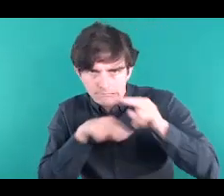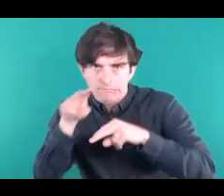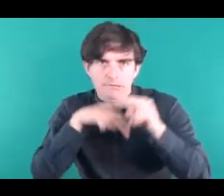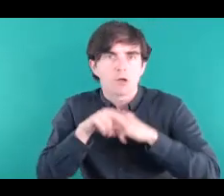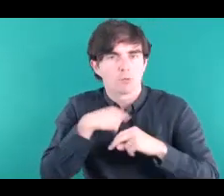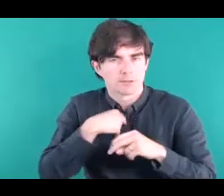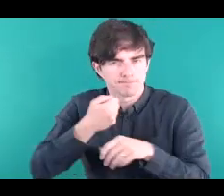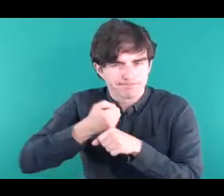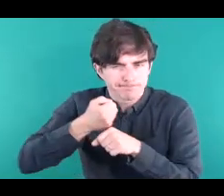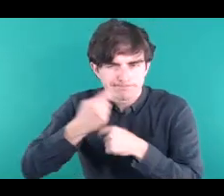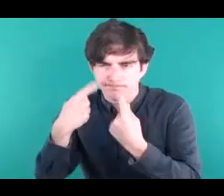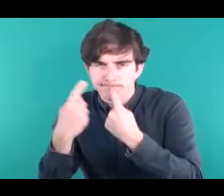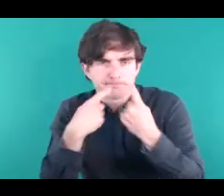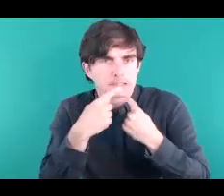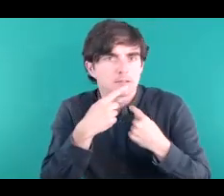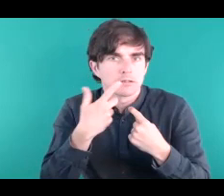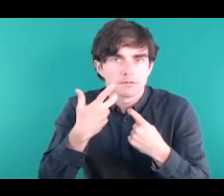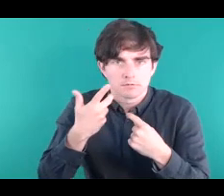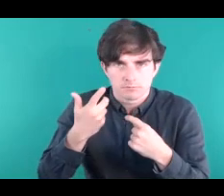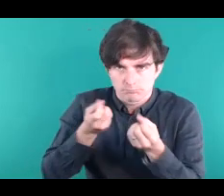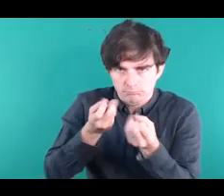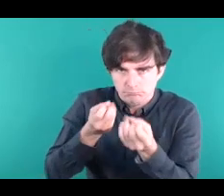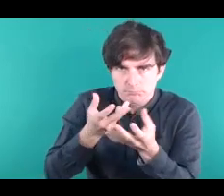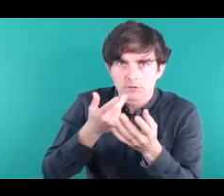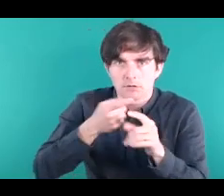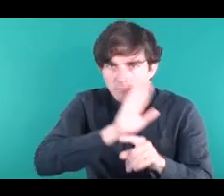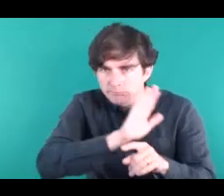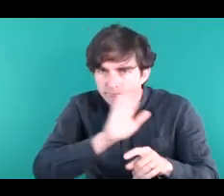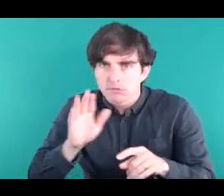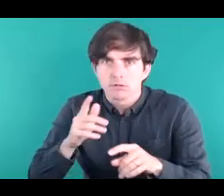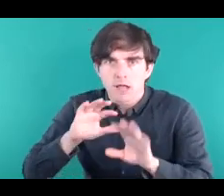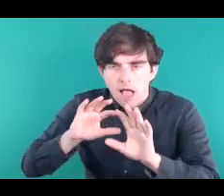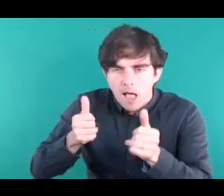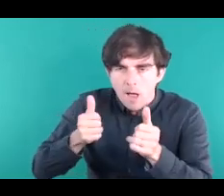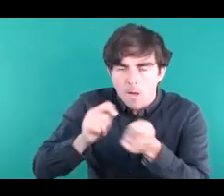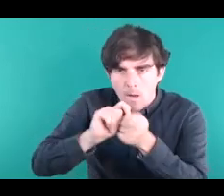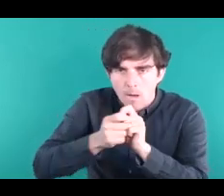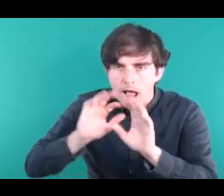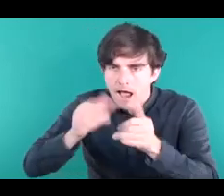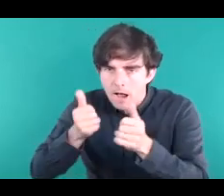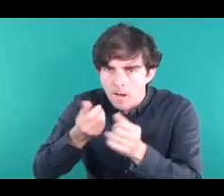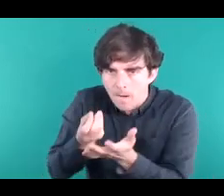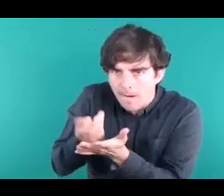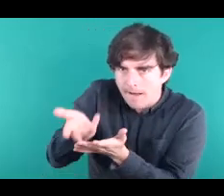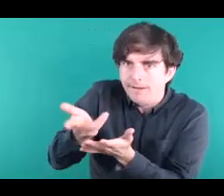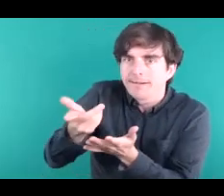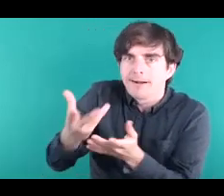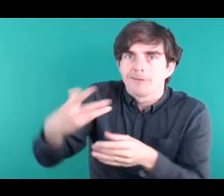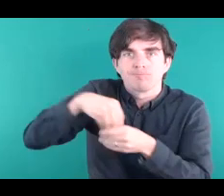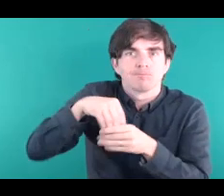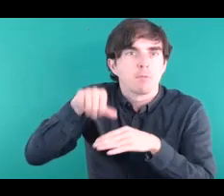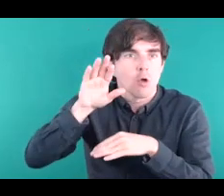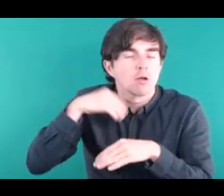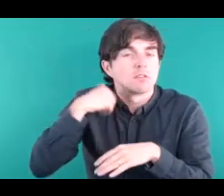out for gender issues, no matter what the thematic subject area is, whether it's targeting, whether